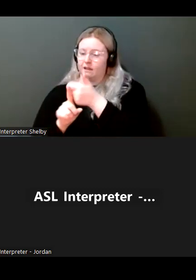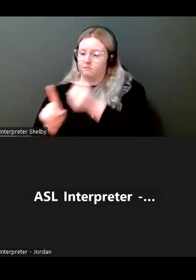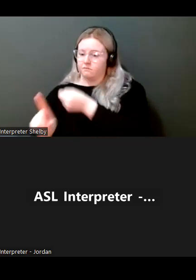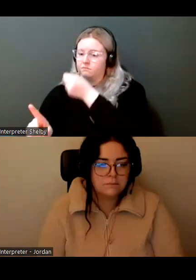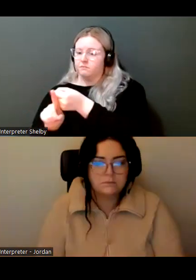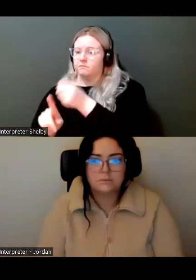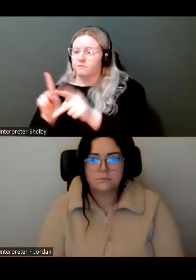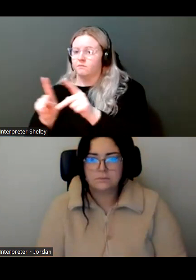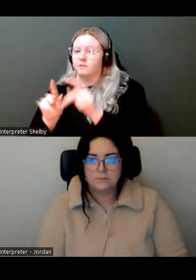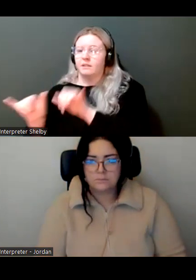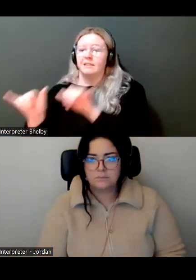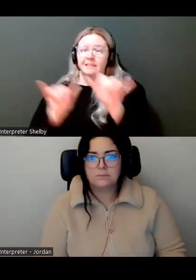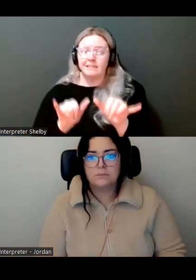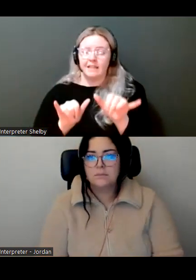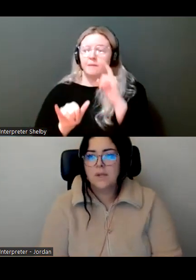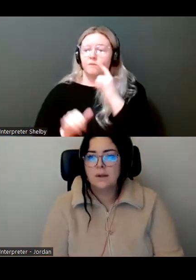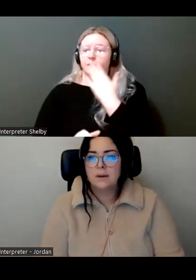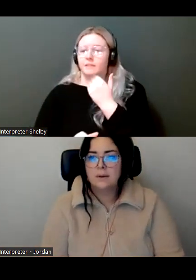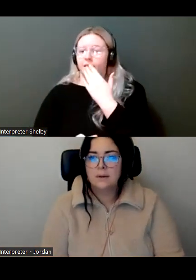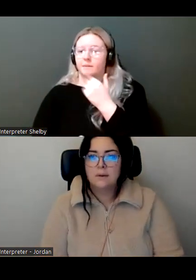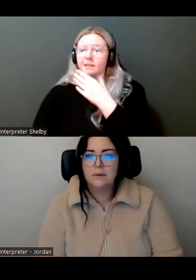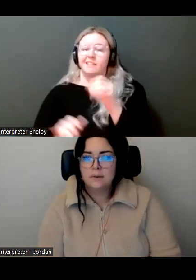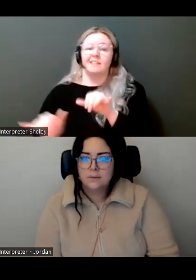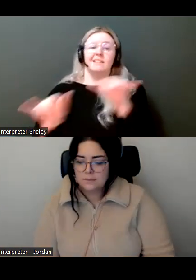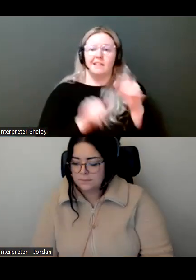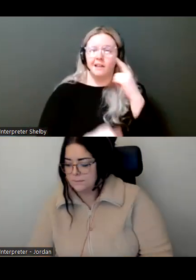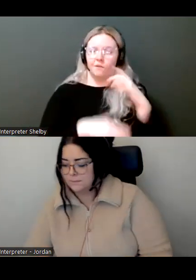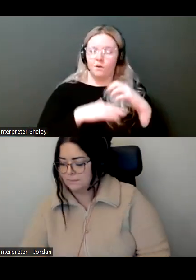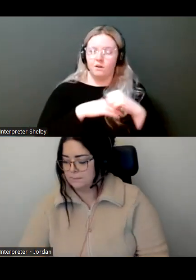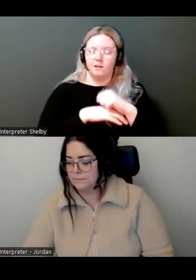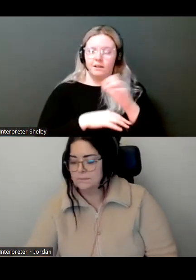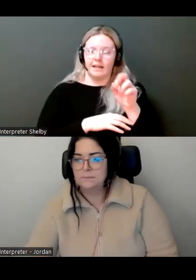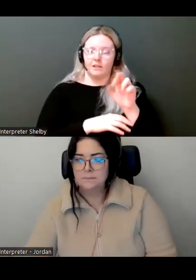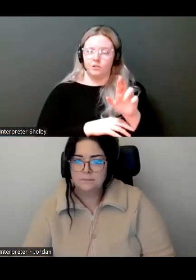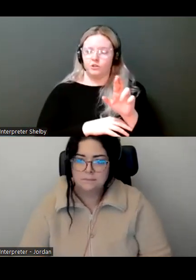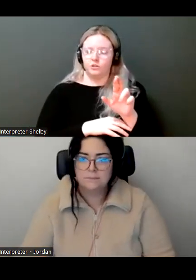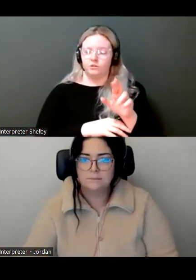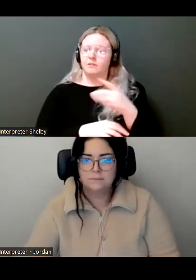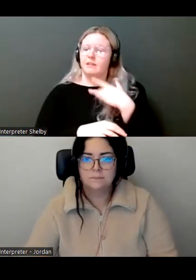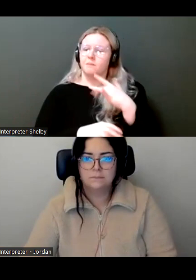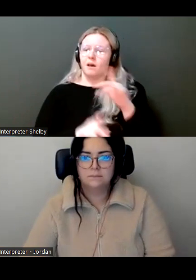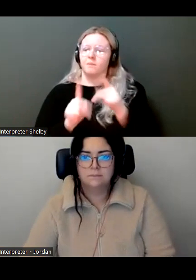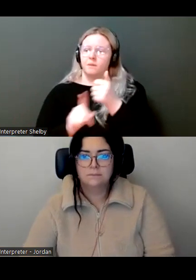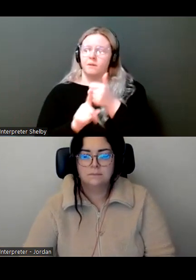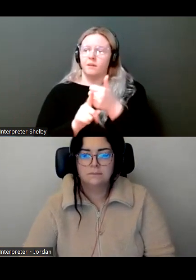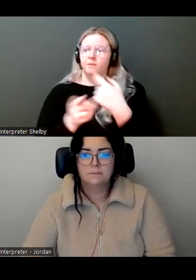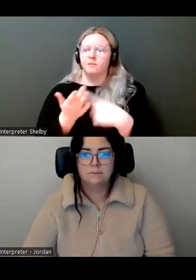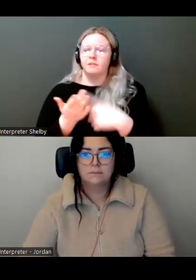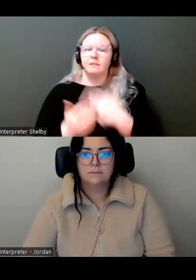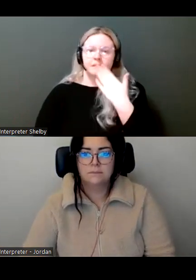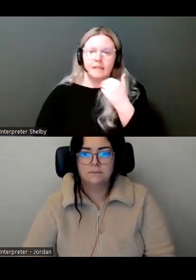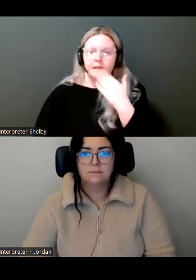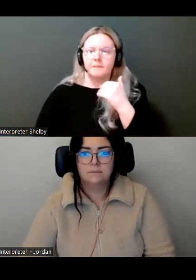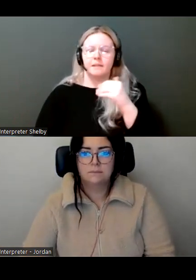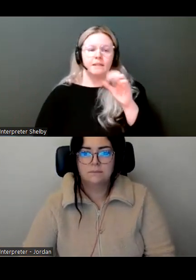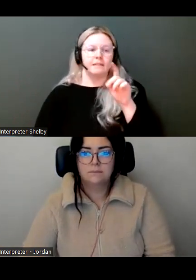many people as cancer. I thought that was an interesting statistic because we often hear people talk about diabetes, cancer. Unfortunately,